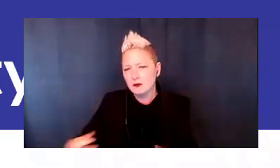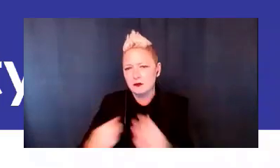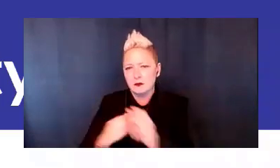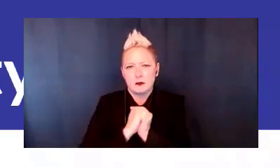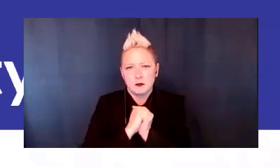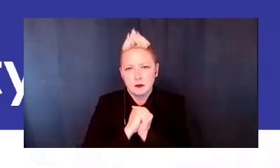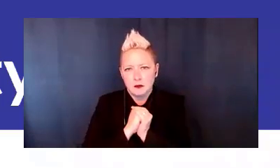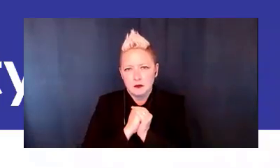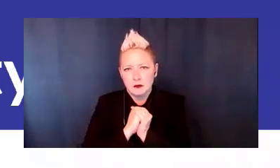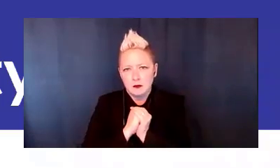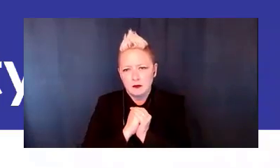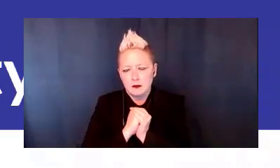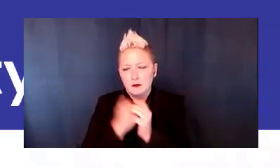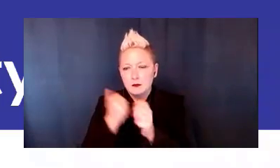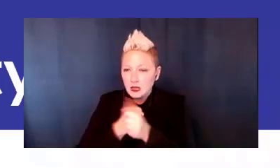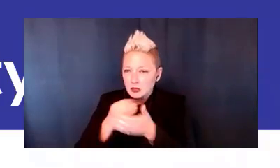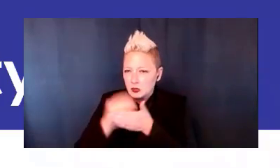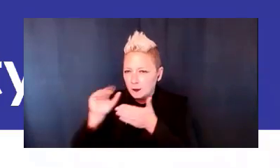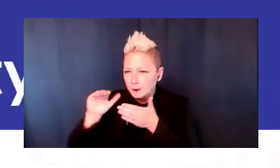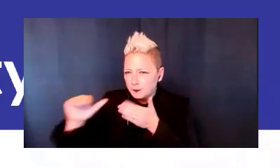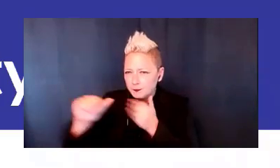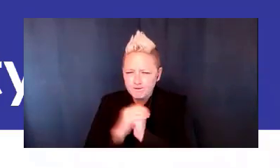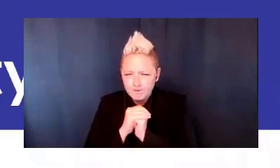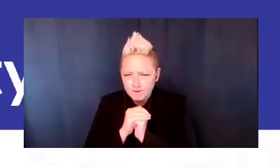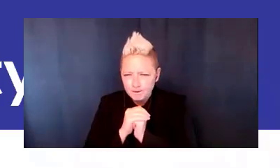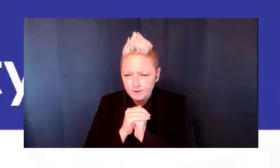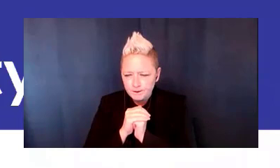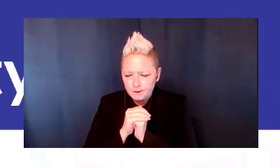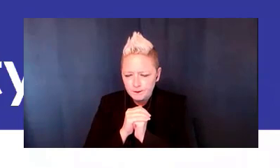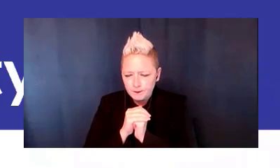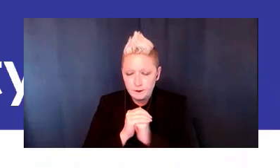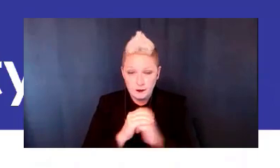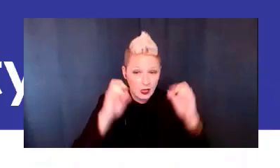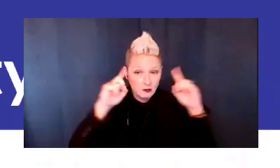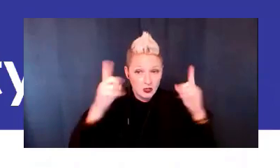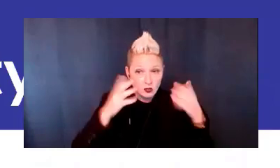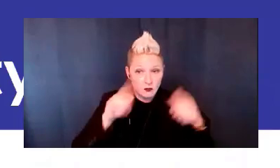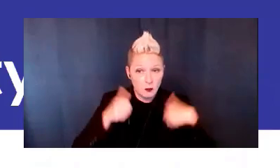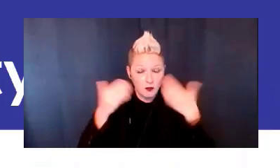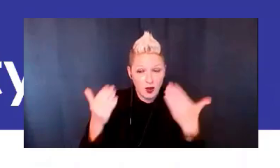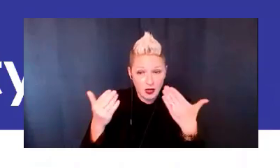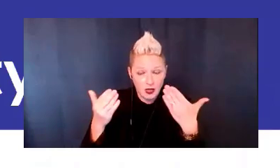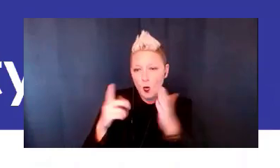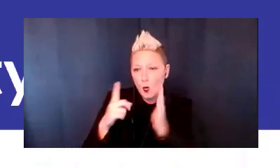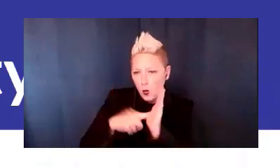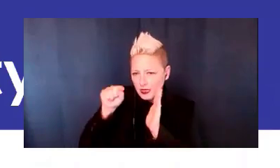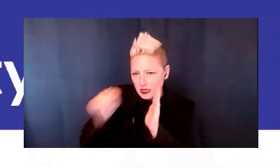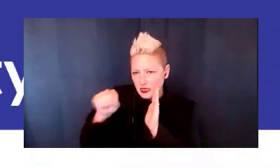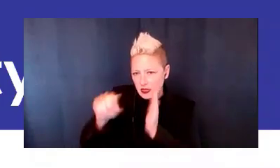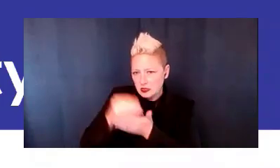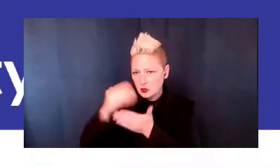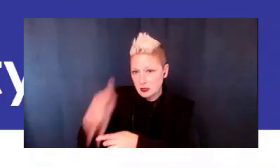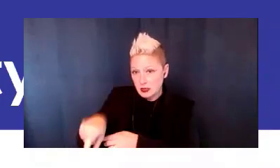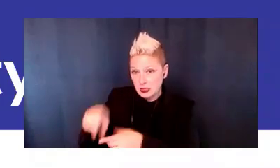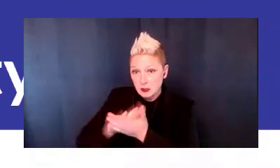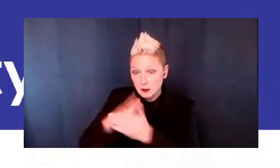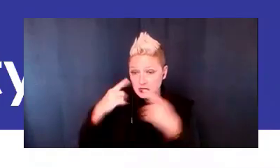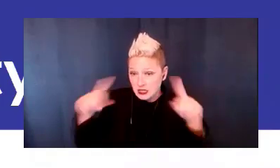student, ask ourselves, are the educational services being provided what this student needs to be